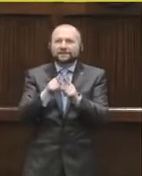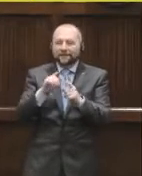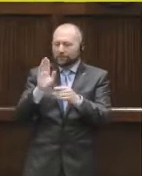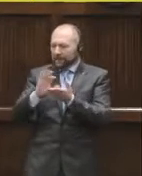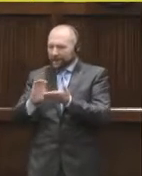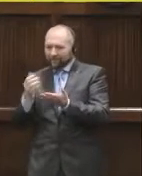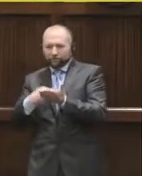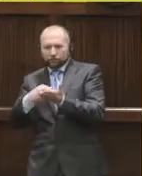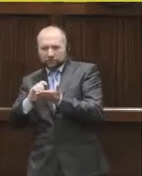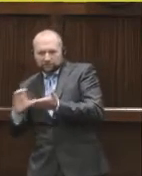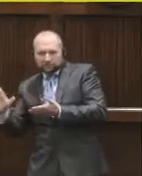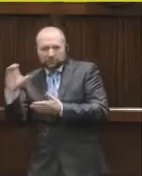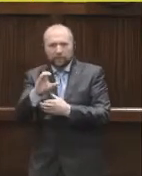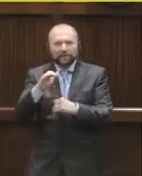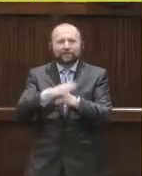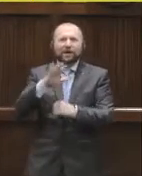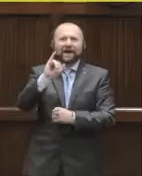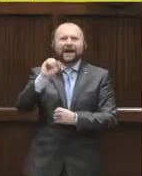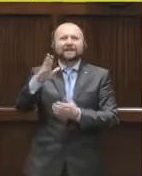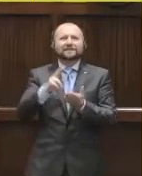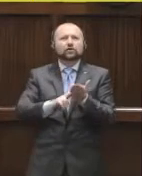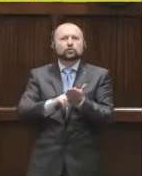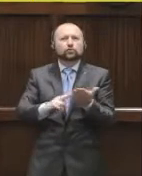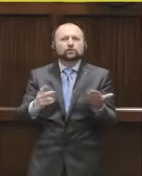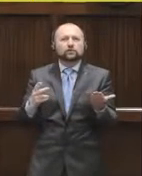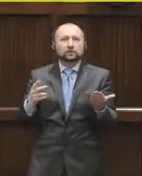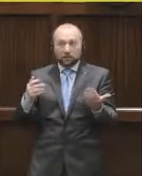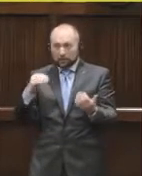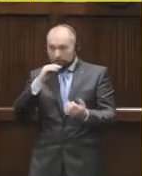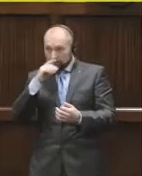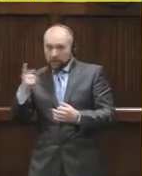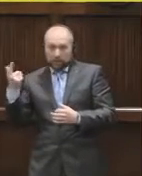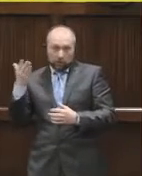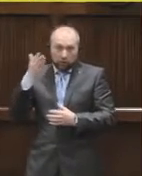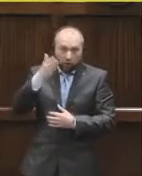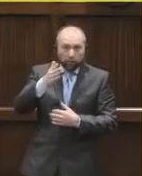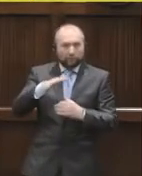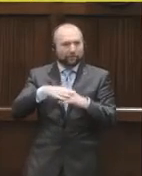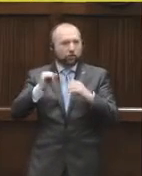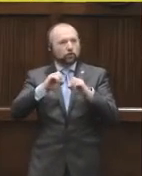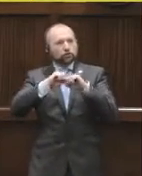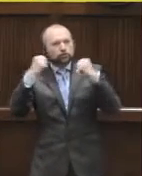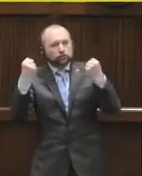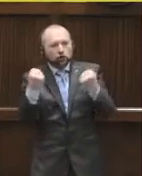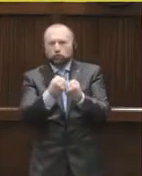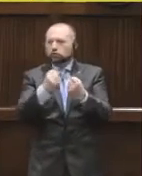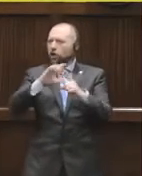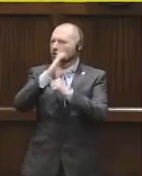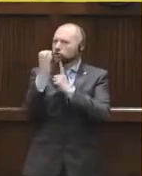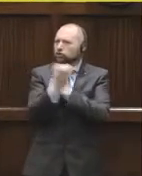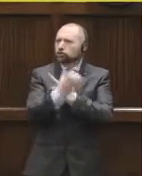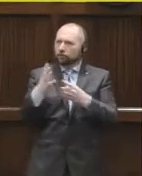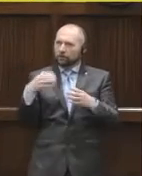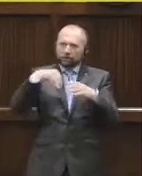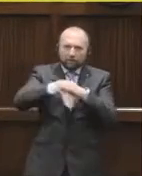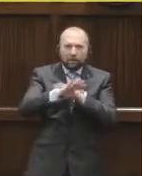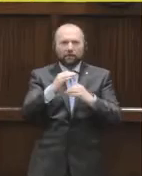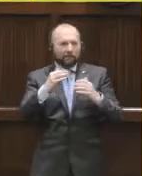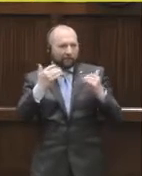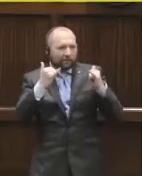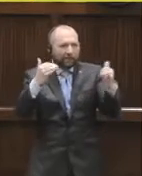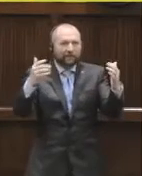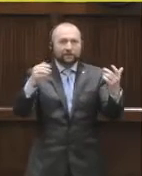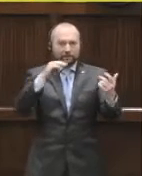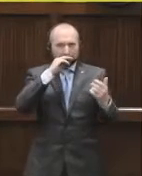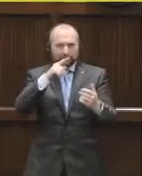facilitate users of Irish Sign Language with regard to support in relation to access to social and cultural events allows Irish Sign Language users